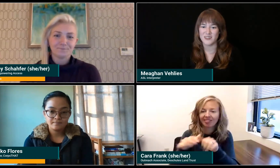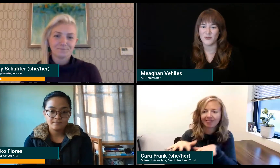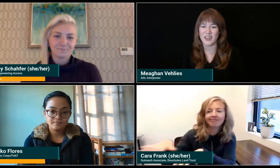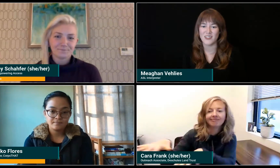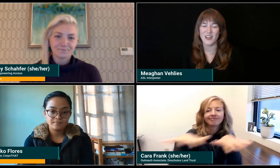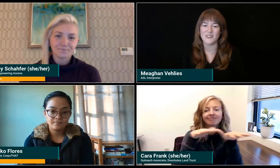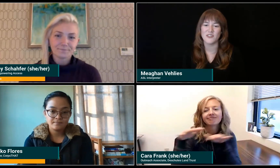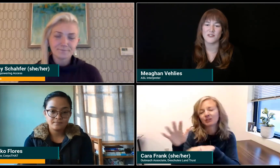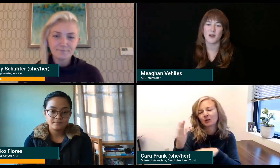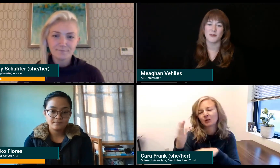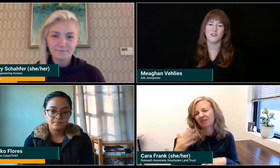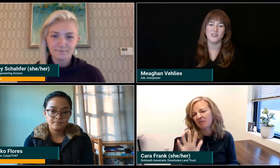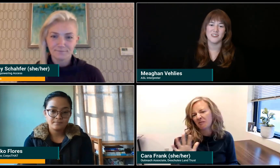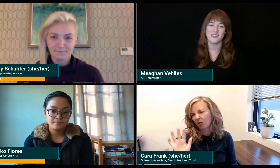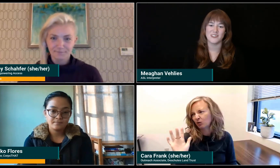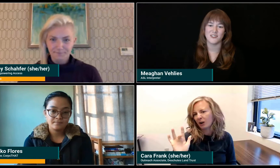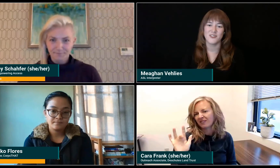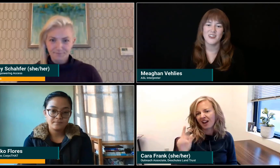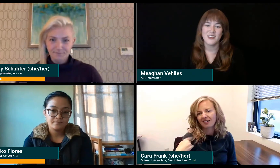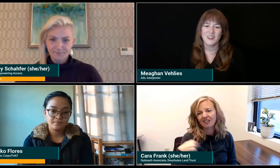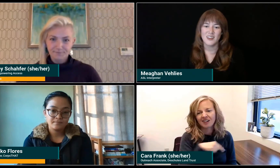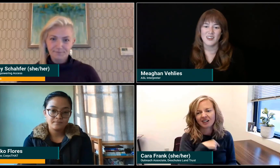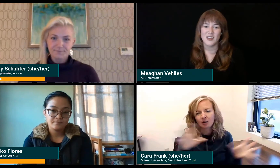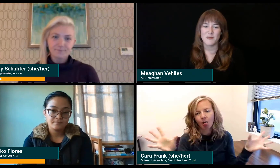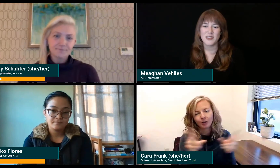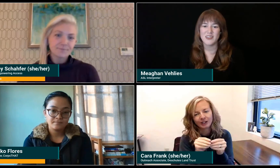we had a lot of different opportunities to